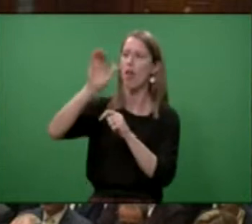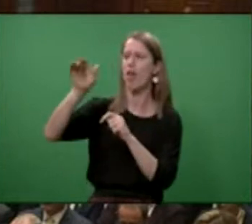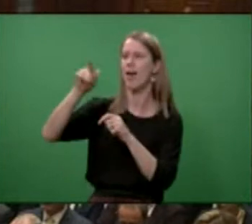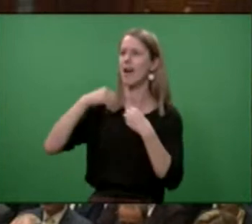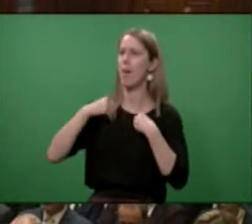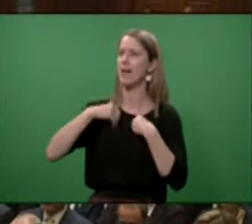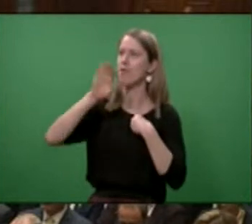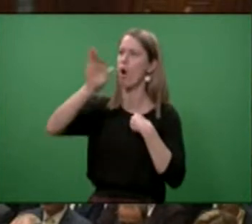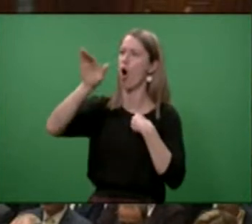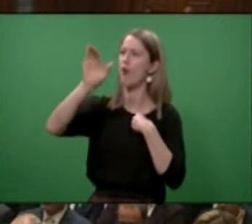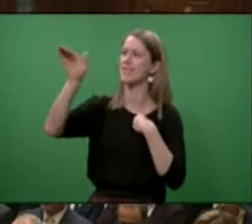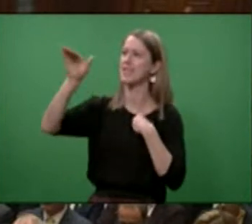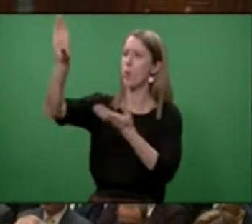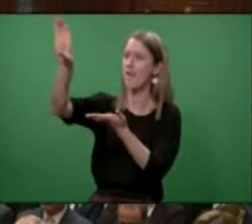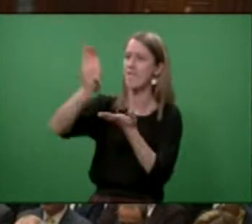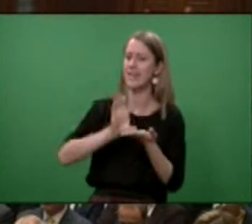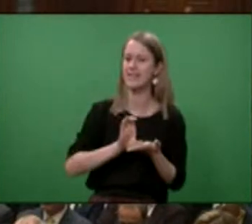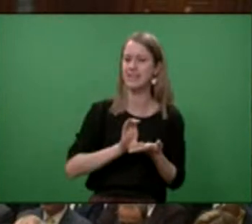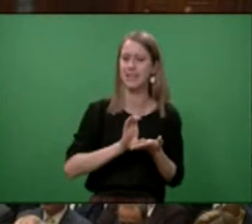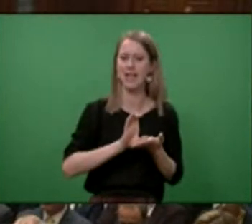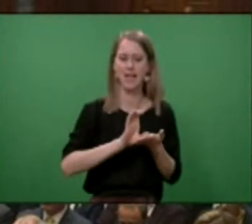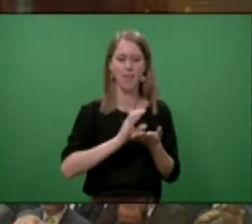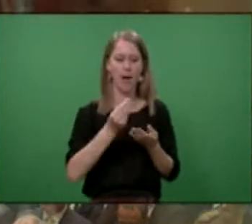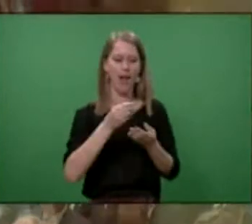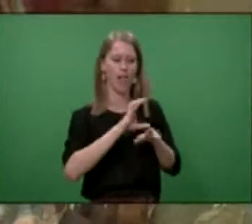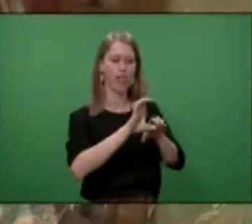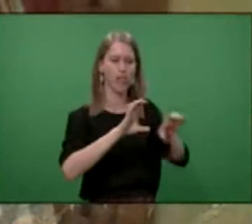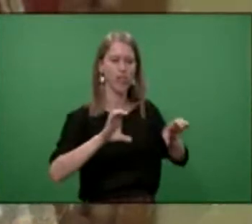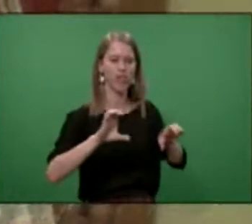companies to invest and establish in New Zealand.